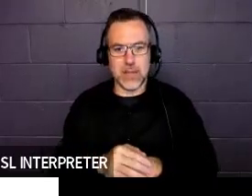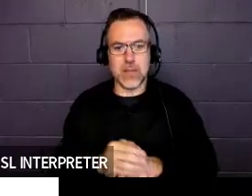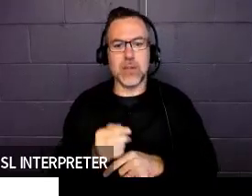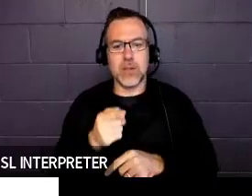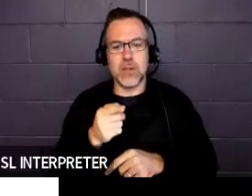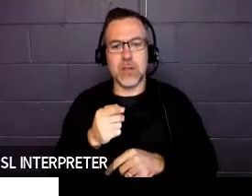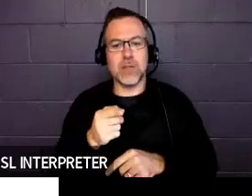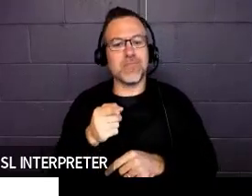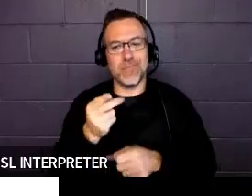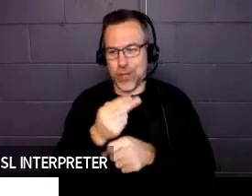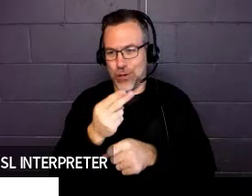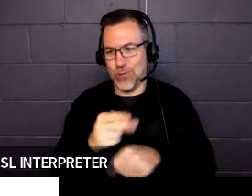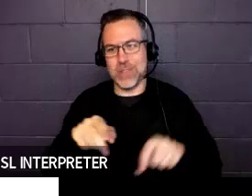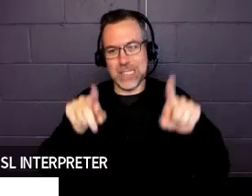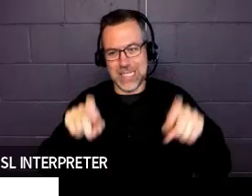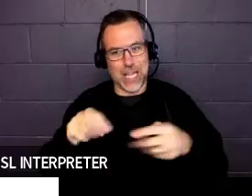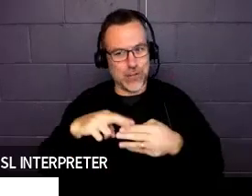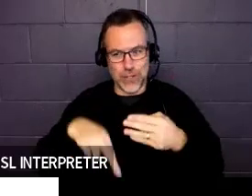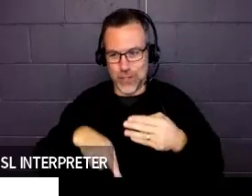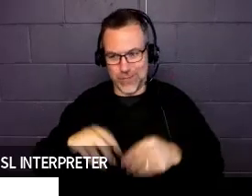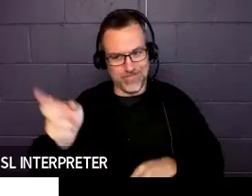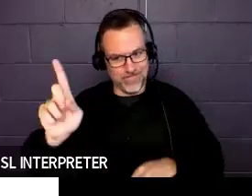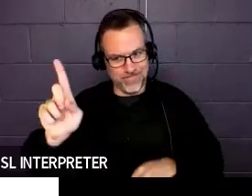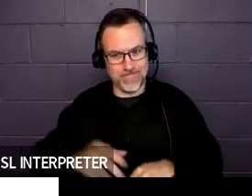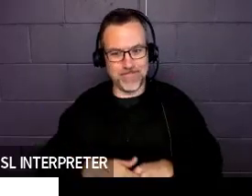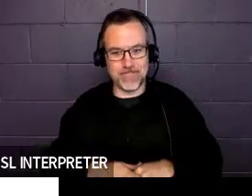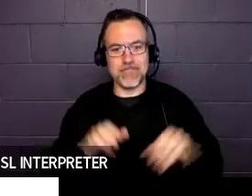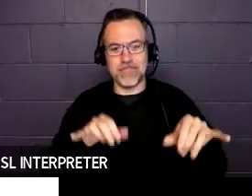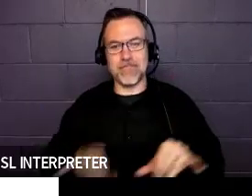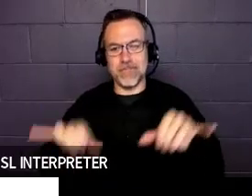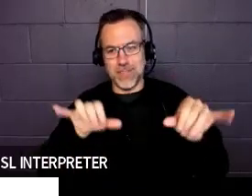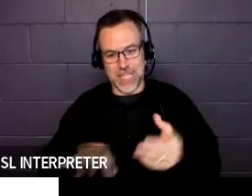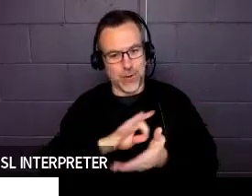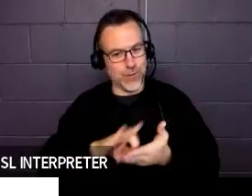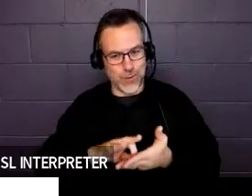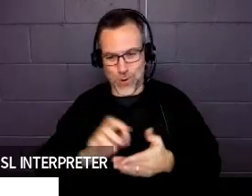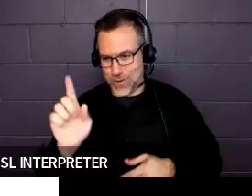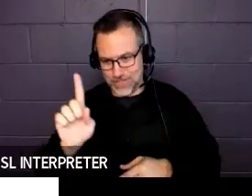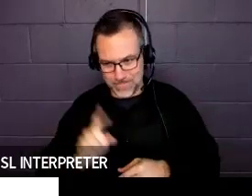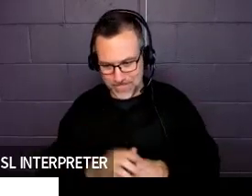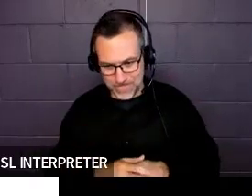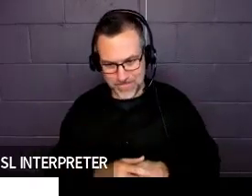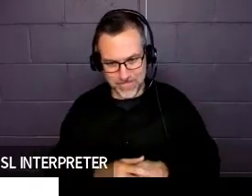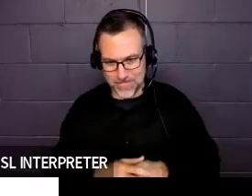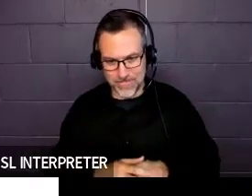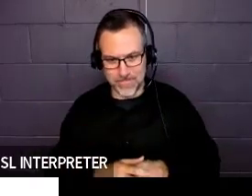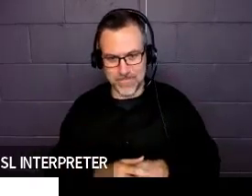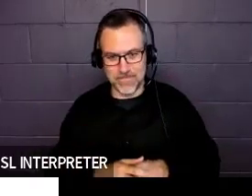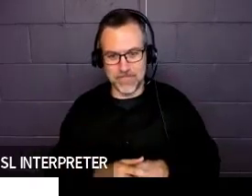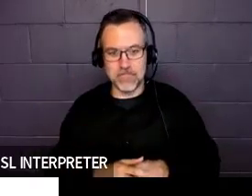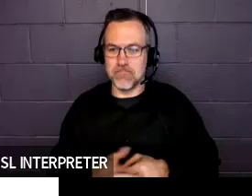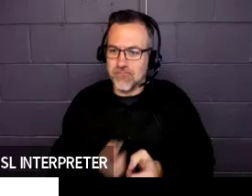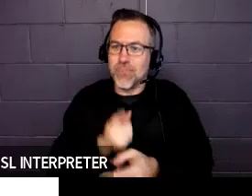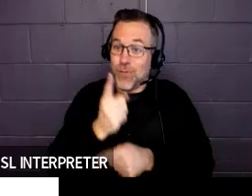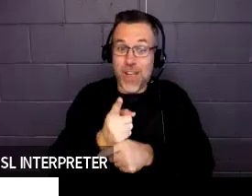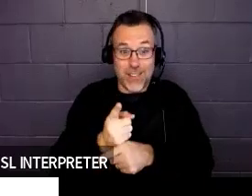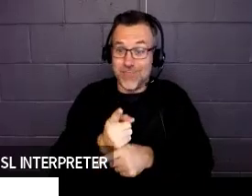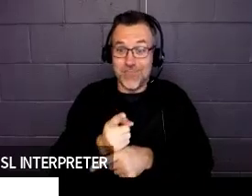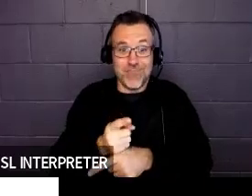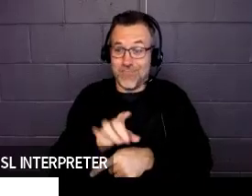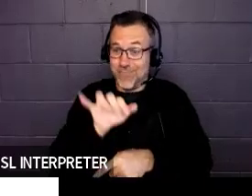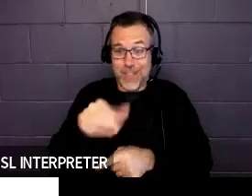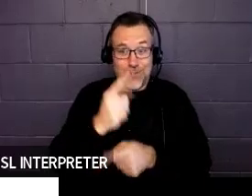good. Yep, standard score. Awesome. So you got them all. So